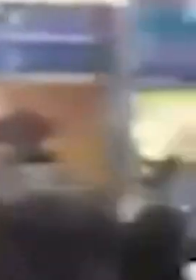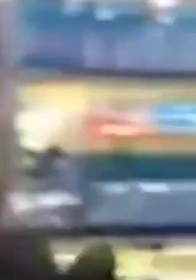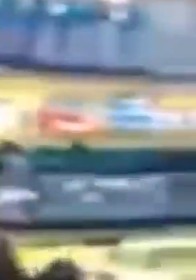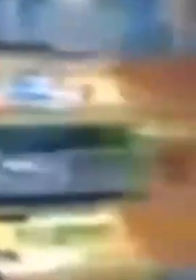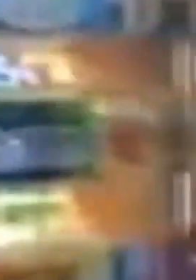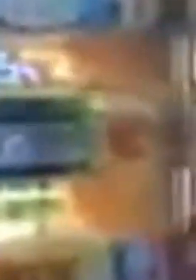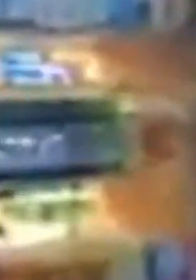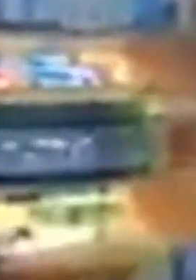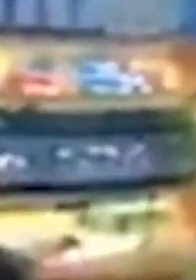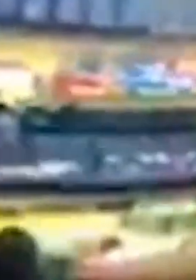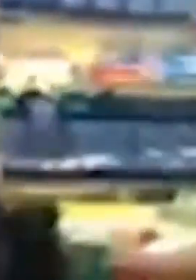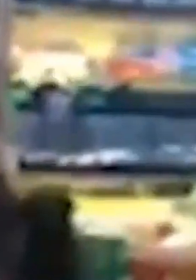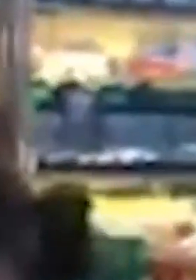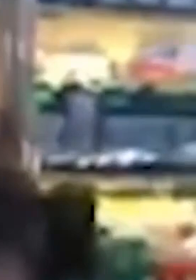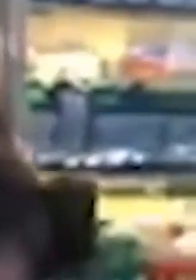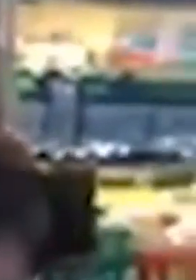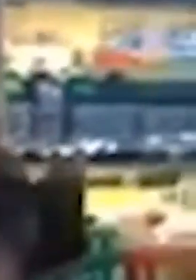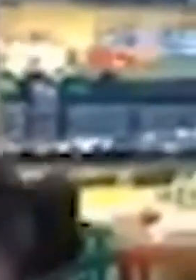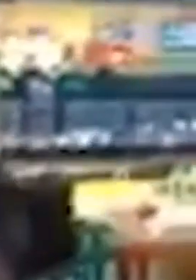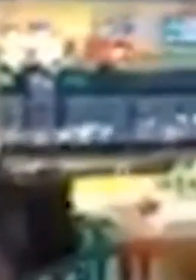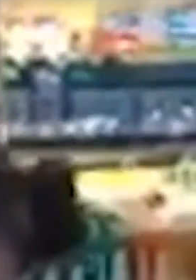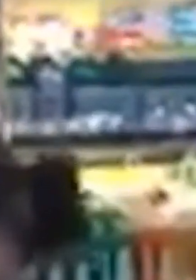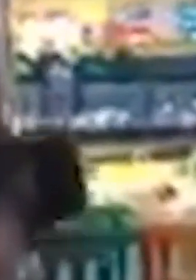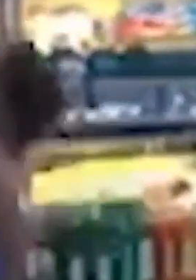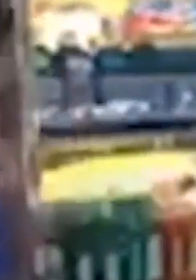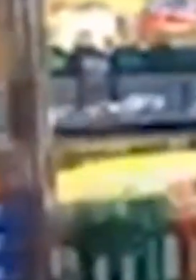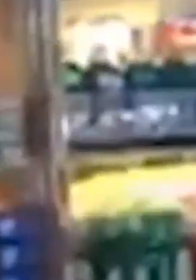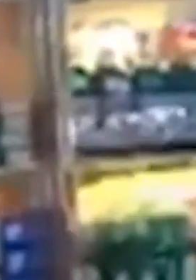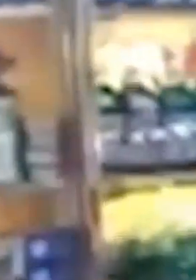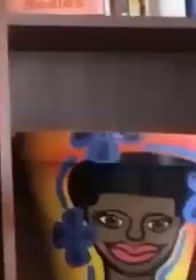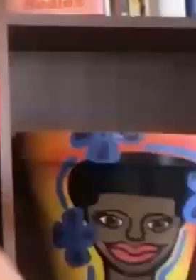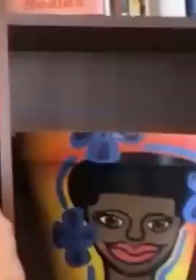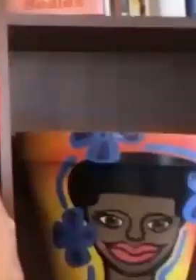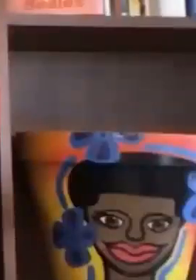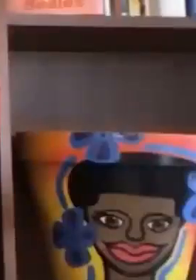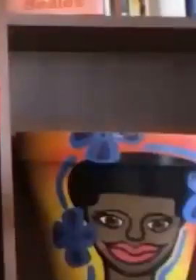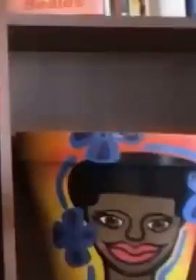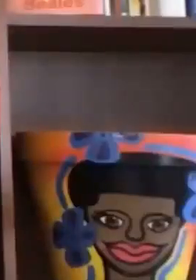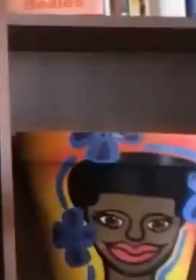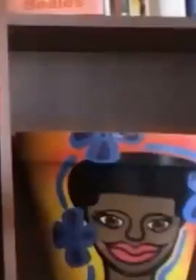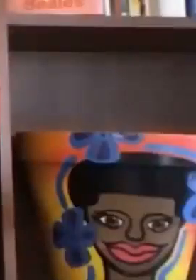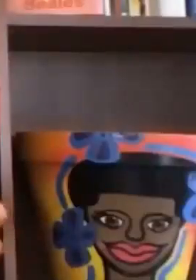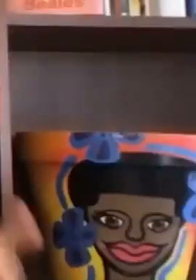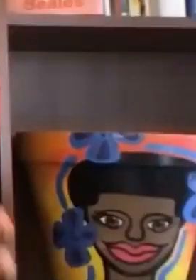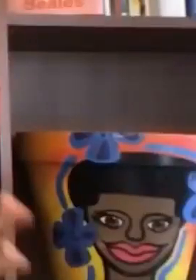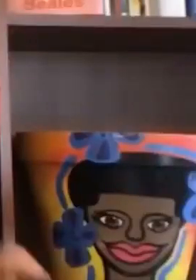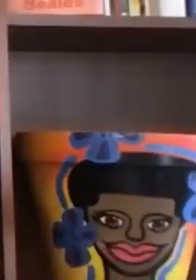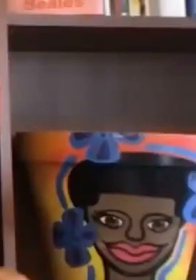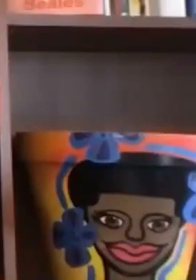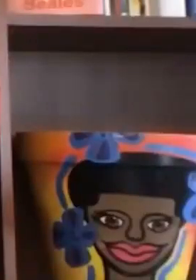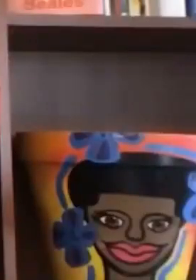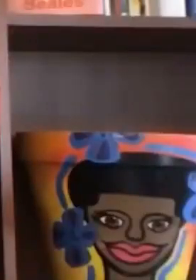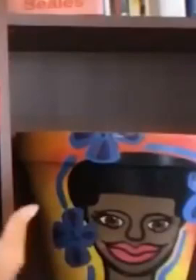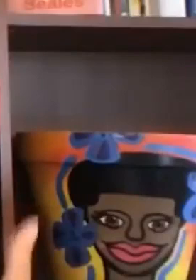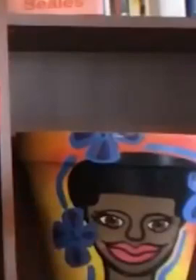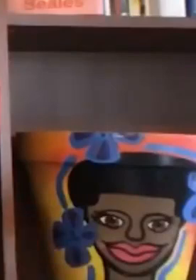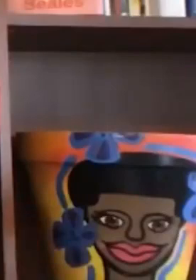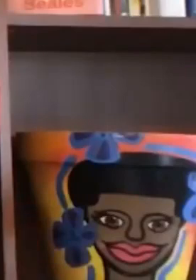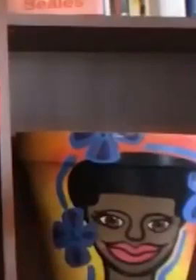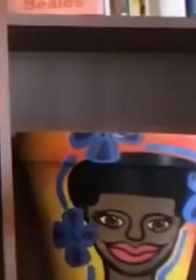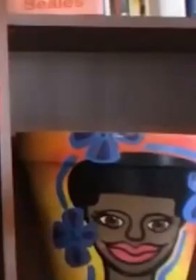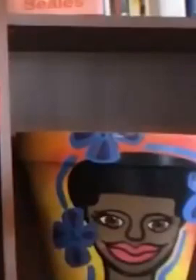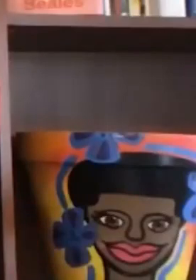backpack accidentally brushed against Klein. For me, these videos are very triggering. I think that there's a certain level of like, oh, ha, ha, ha, they're annoying when you're just